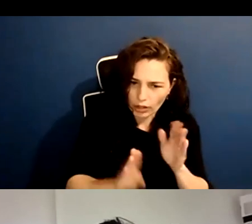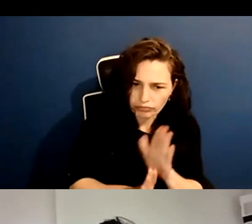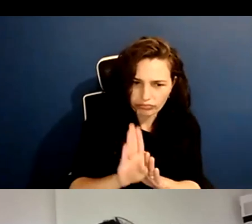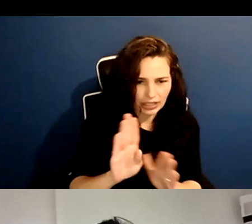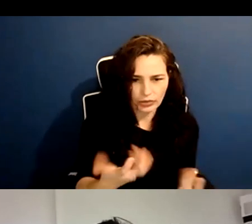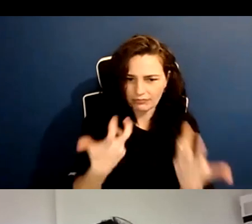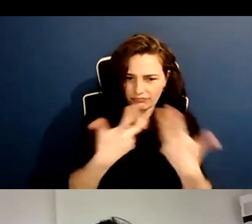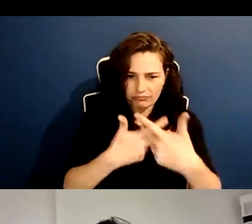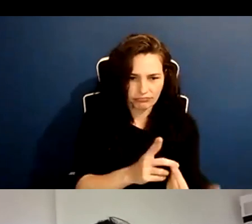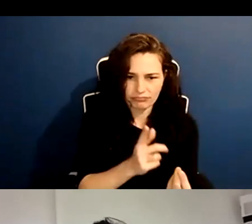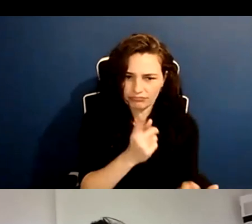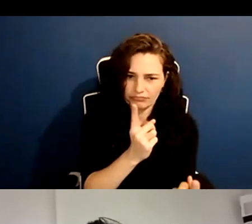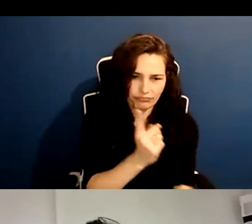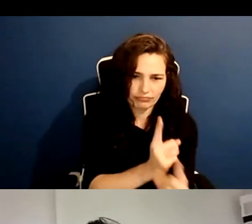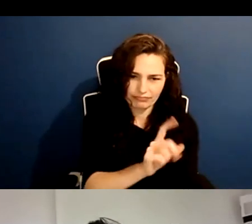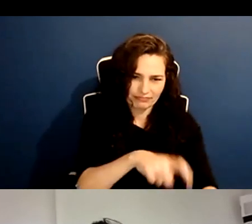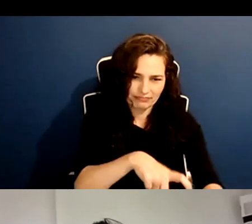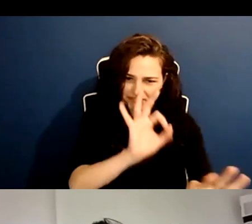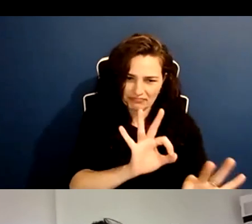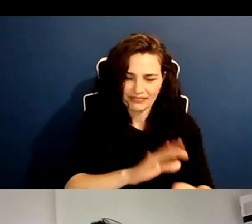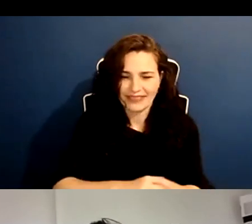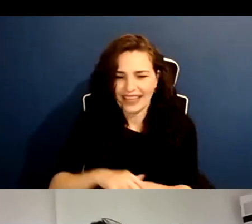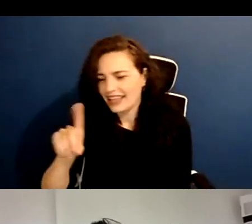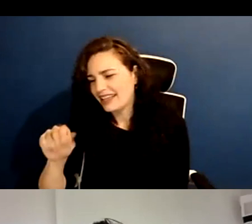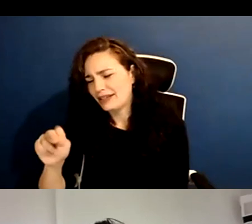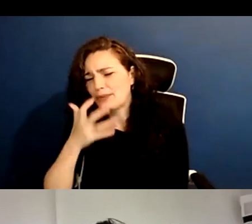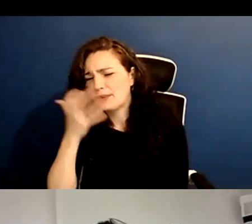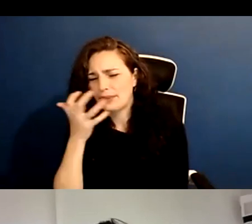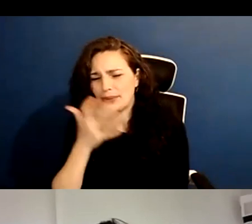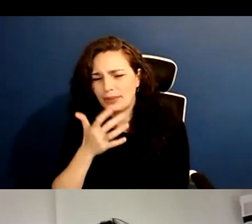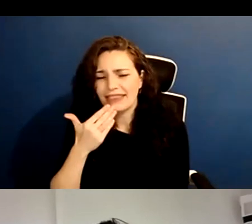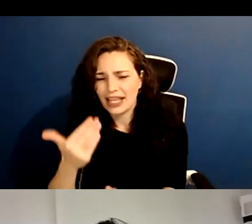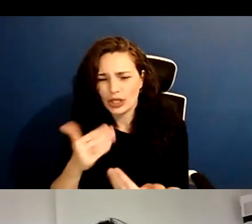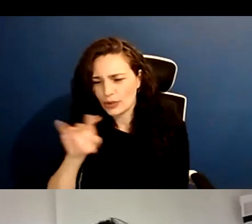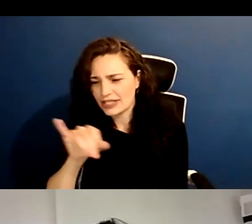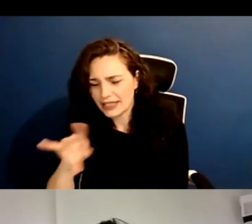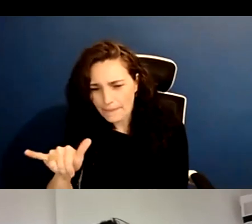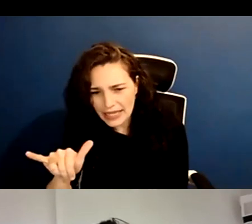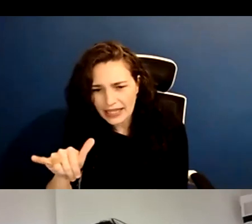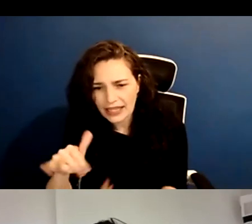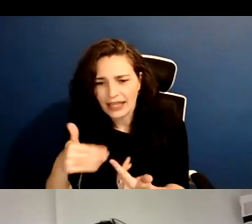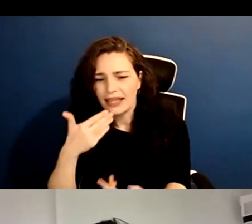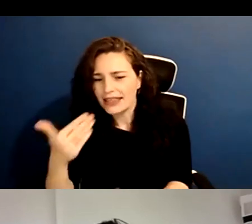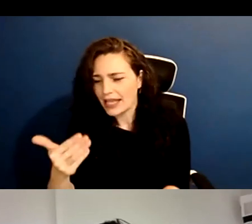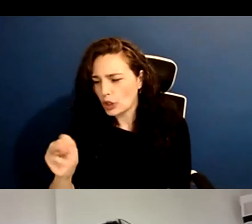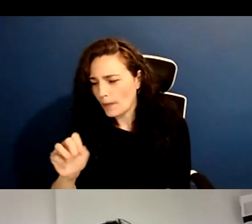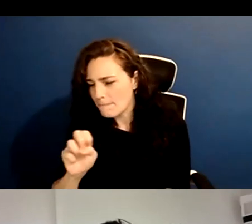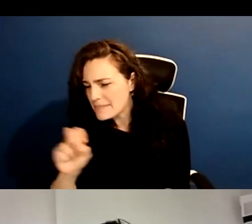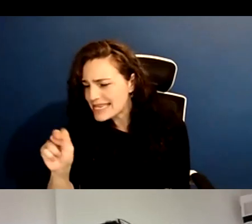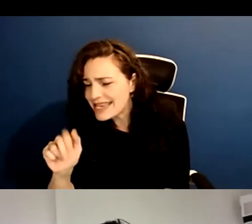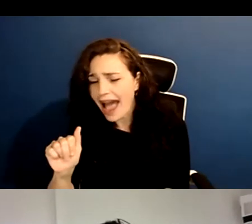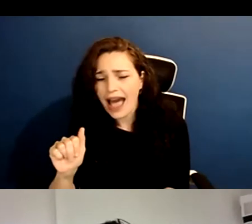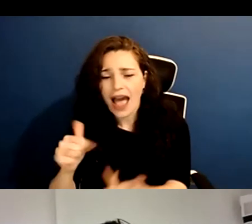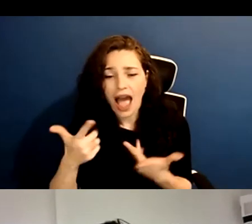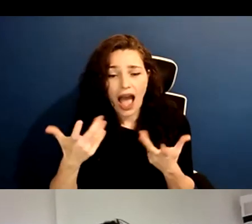rich. Thank you, Zippy. Thank you, Meena. I always promise to share the application. So I think, cause we talk about